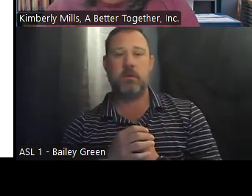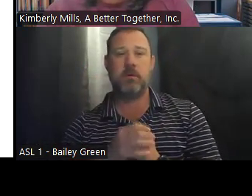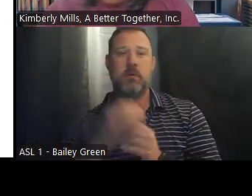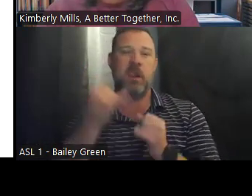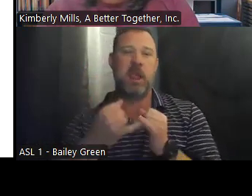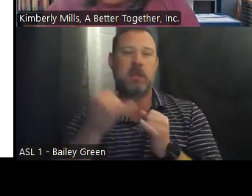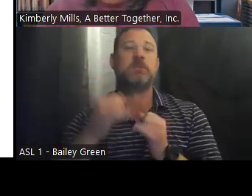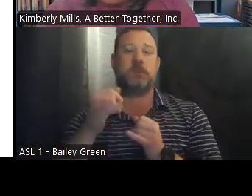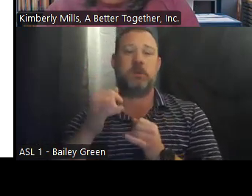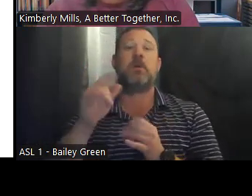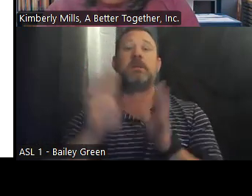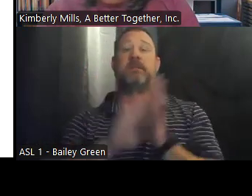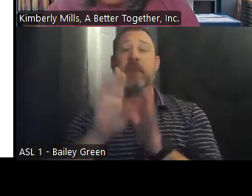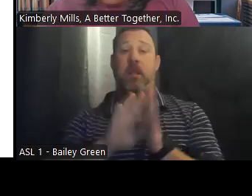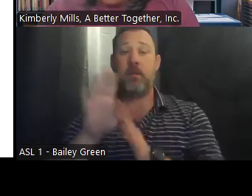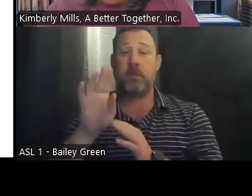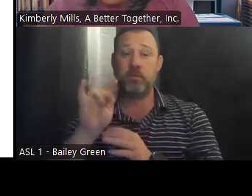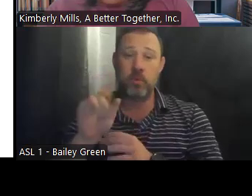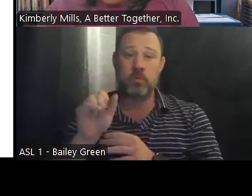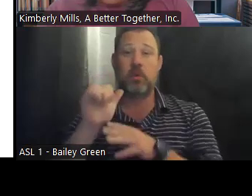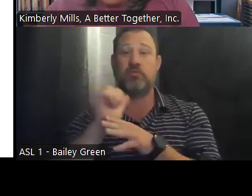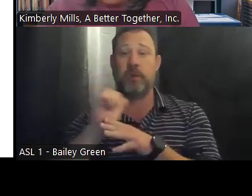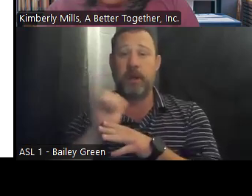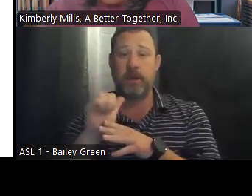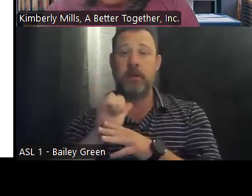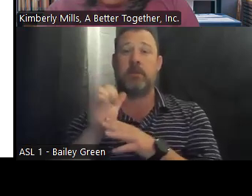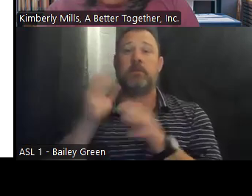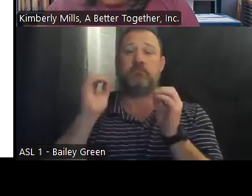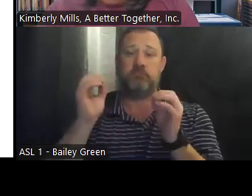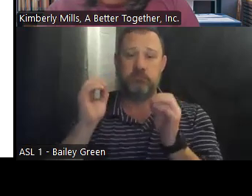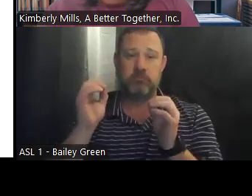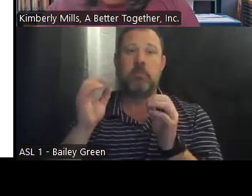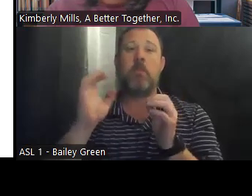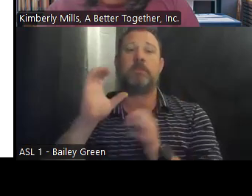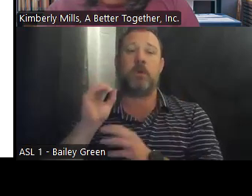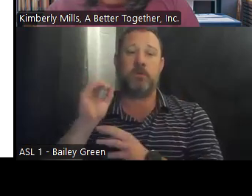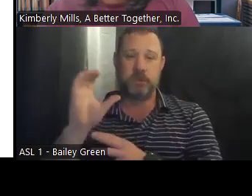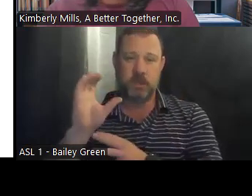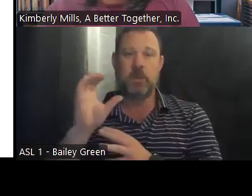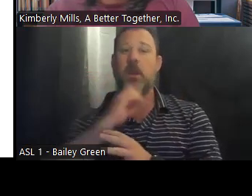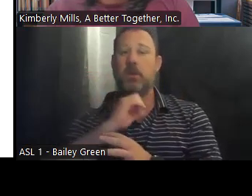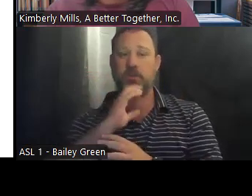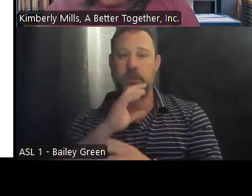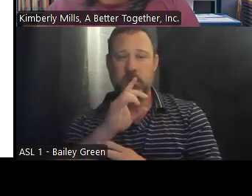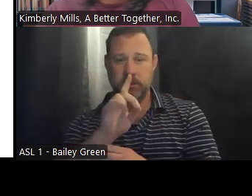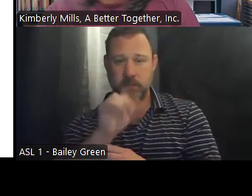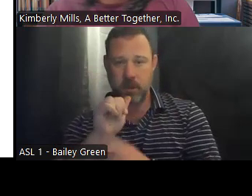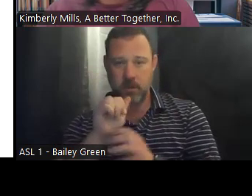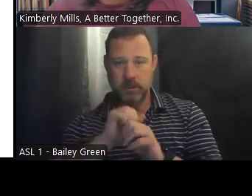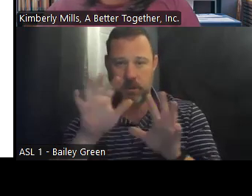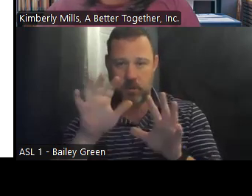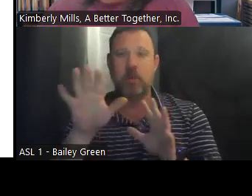last. Develop tools and training to educate housing continuums of care, aging and disability networks, including